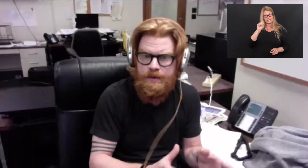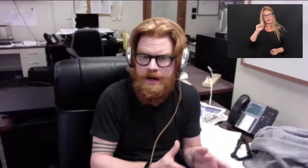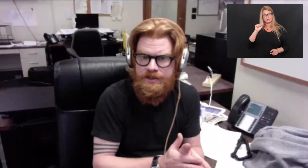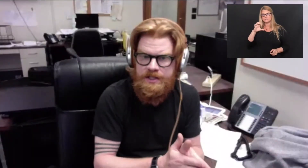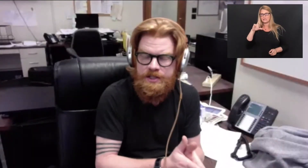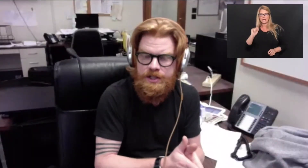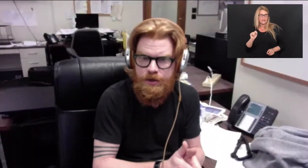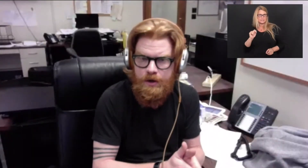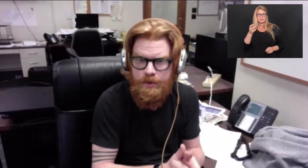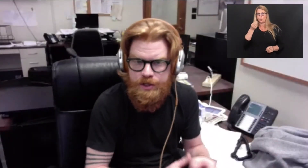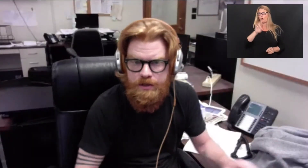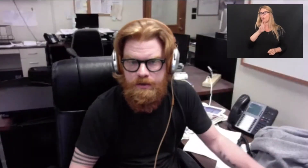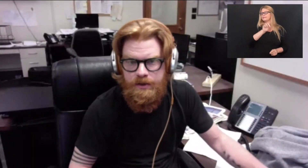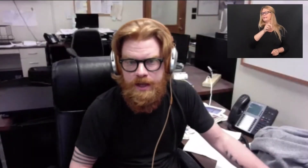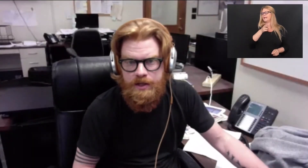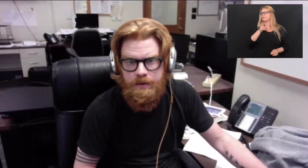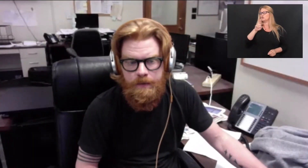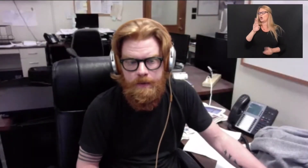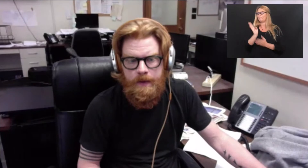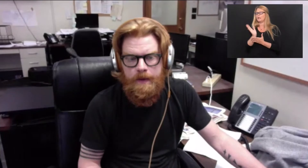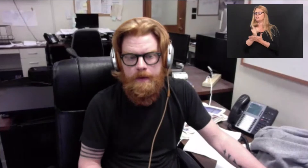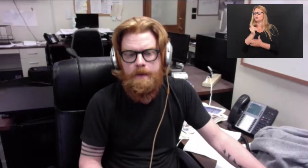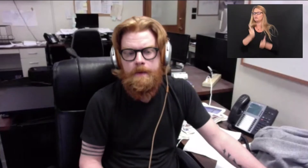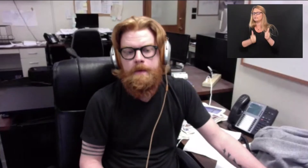this coming out of the DHHR budget? Thank you.